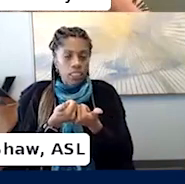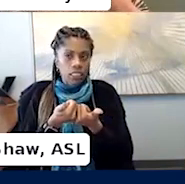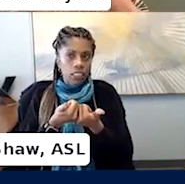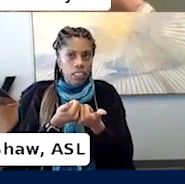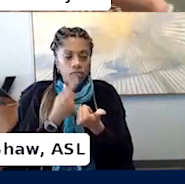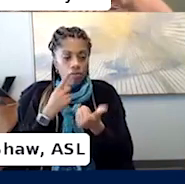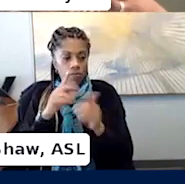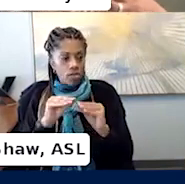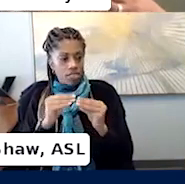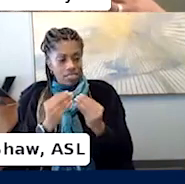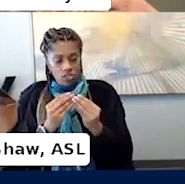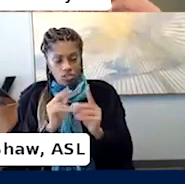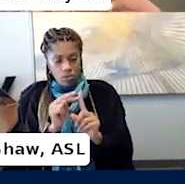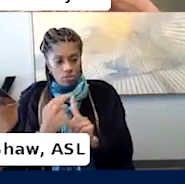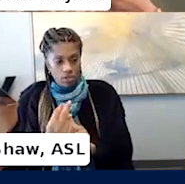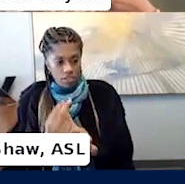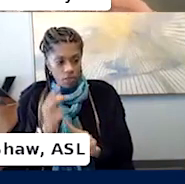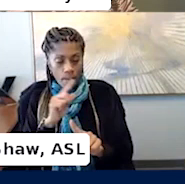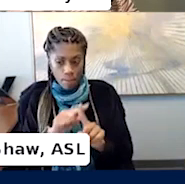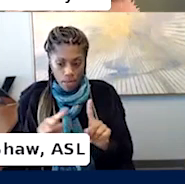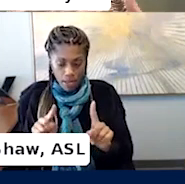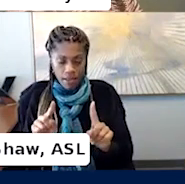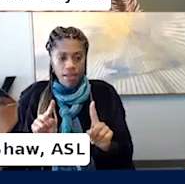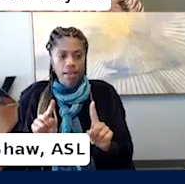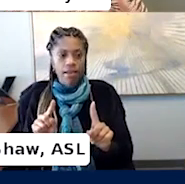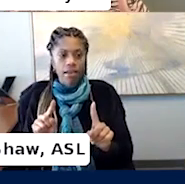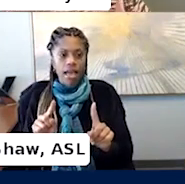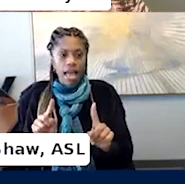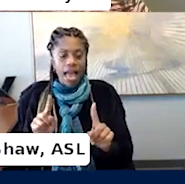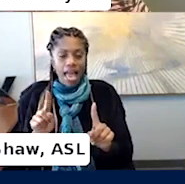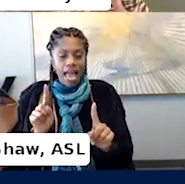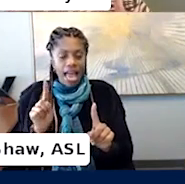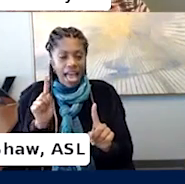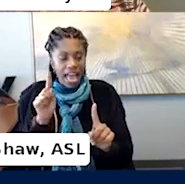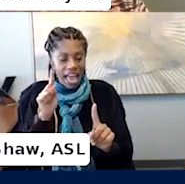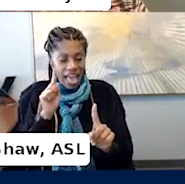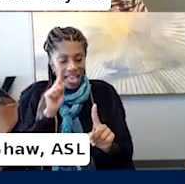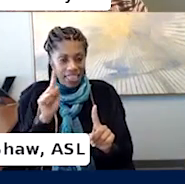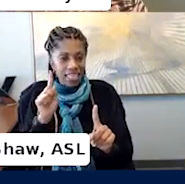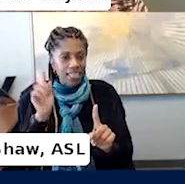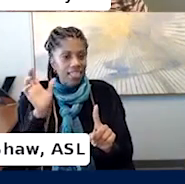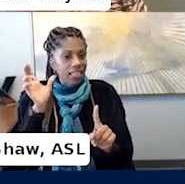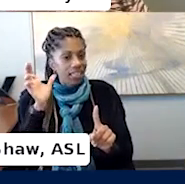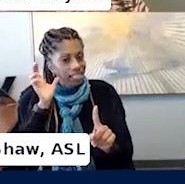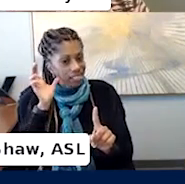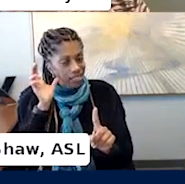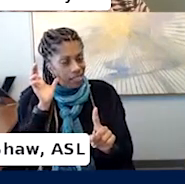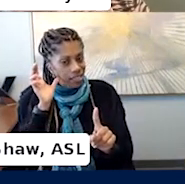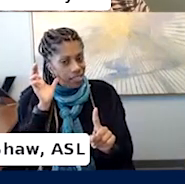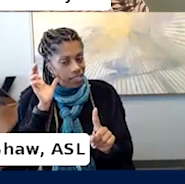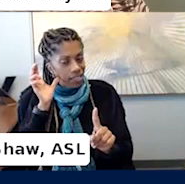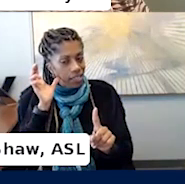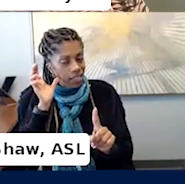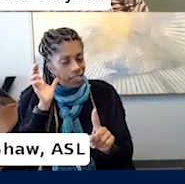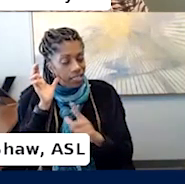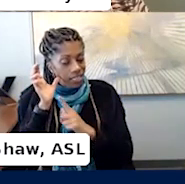think, grounding it in this whole idea of listening as an act of surrender is